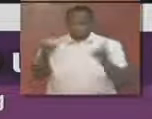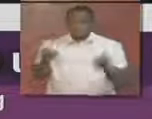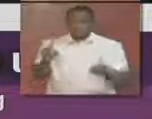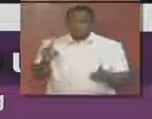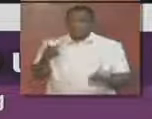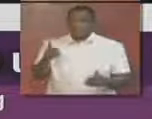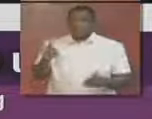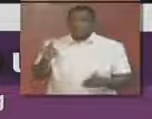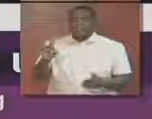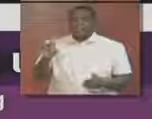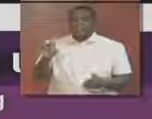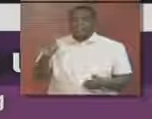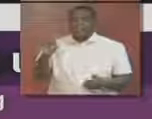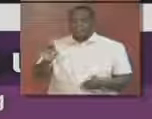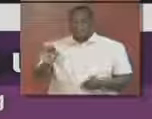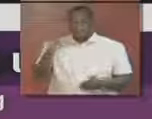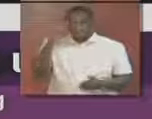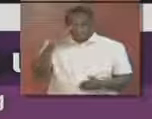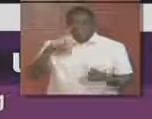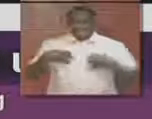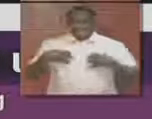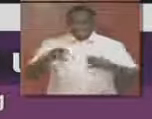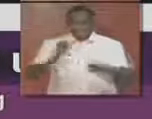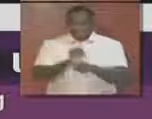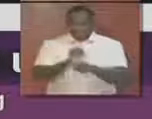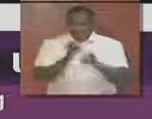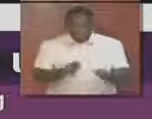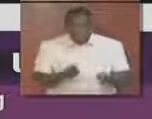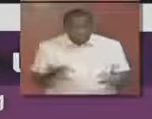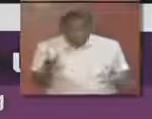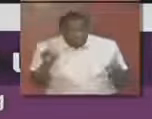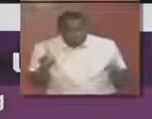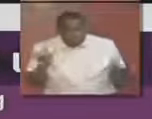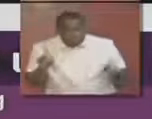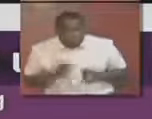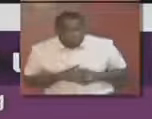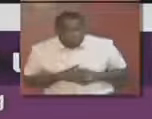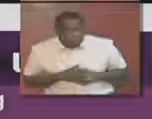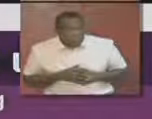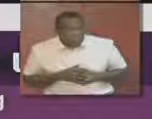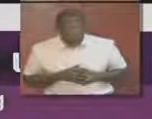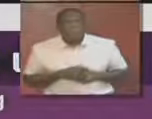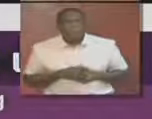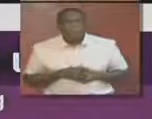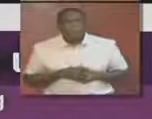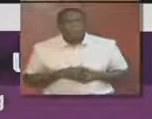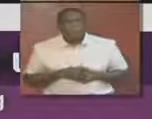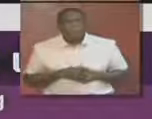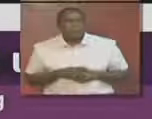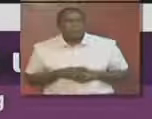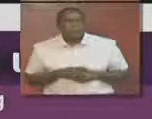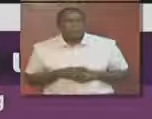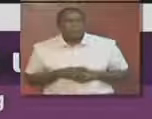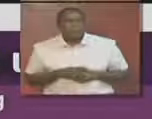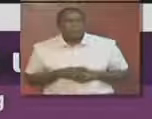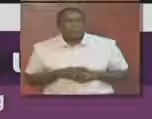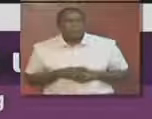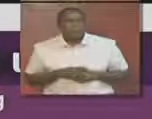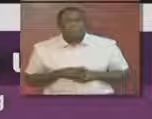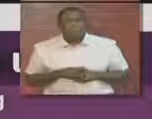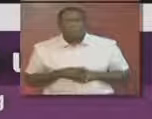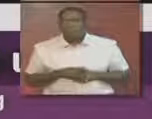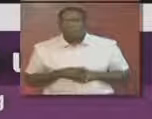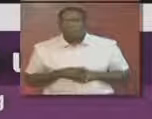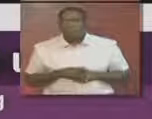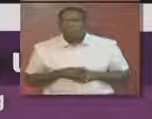for frontline workers in the interim until that investigation is completed, and if you could state